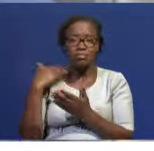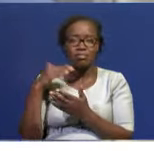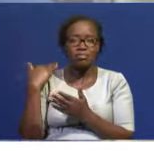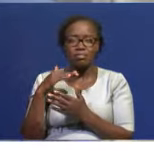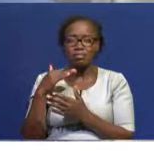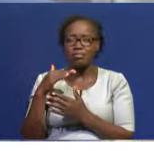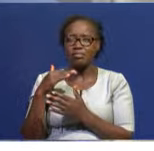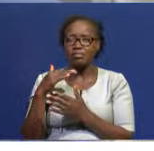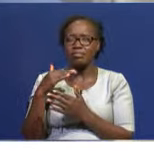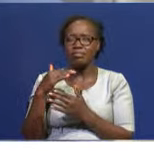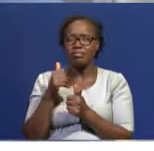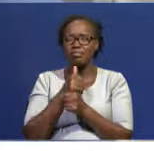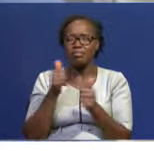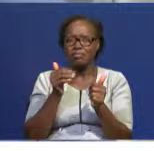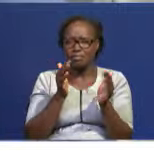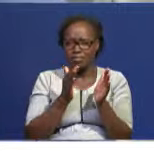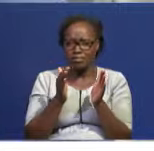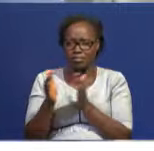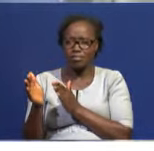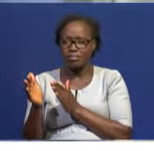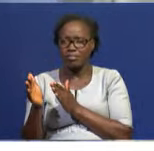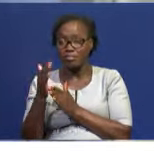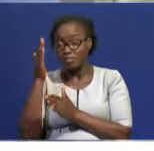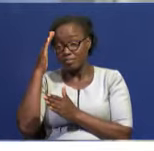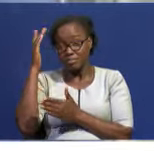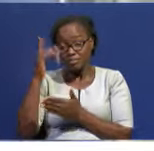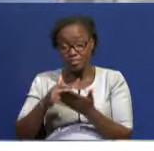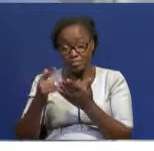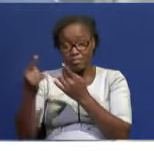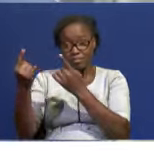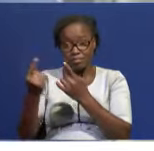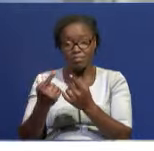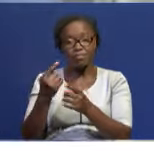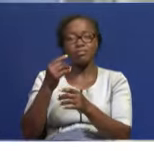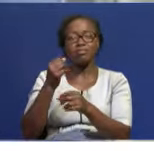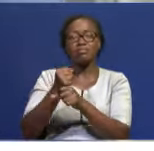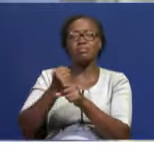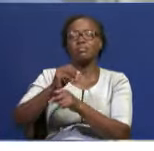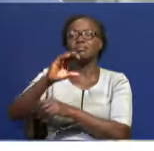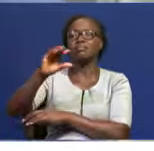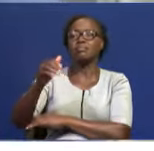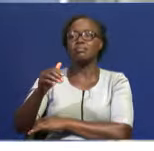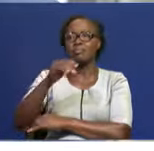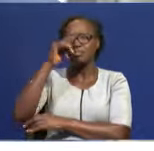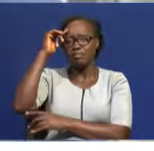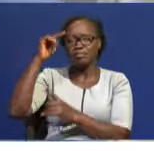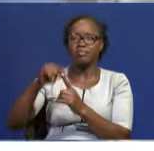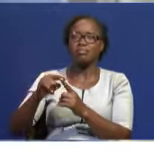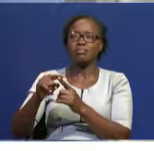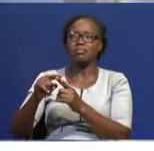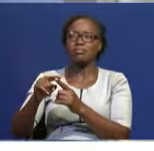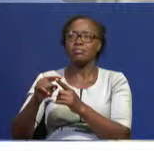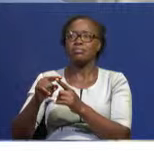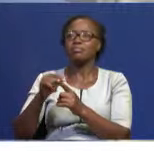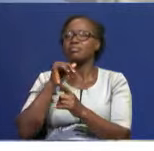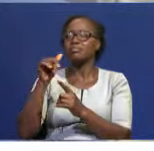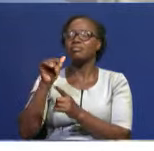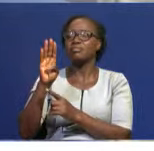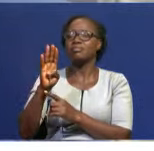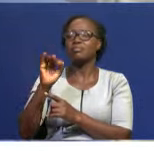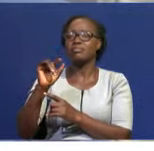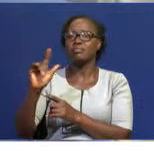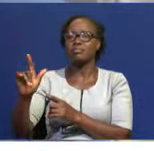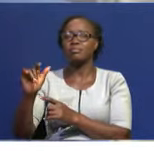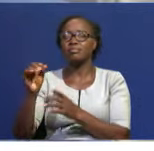who were well organized. They knew what they are coming to do in the city. Their purpose was not about the bill